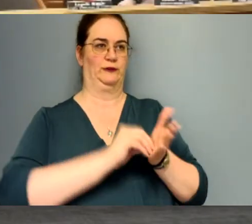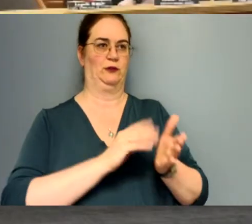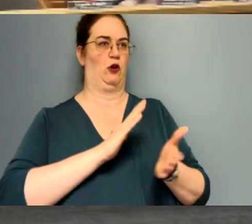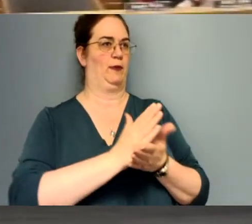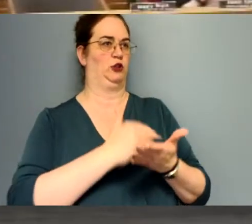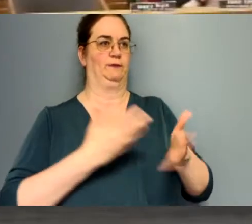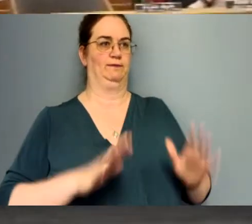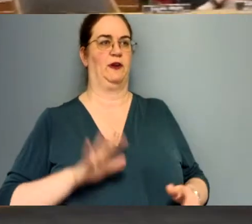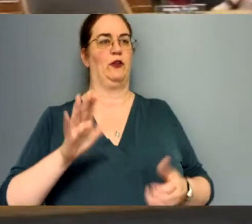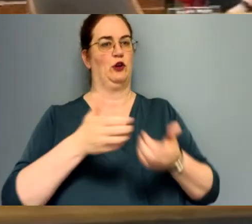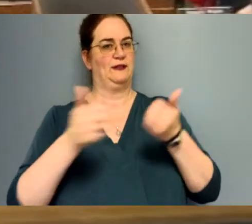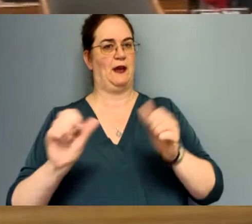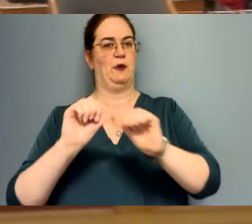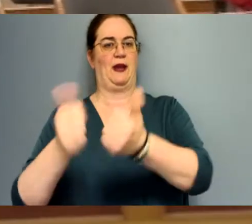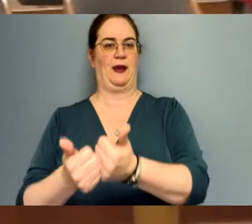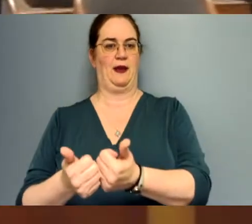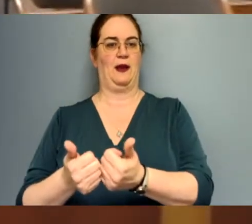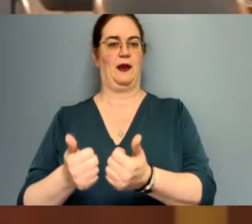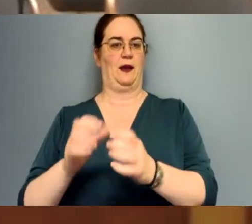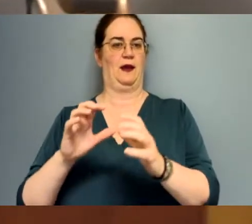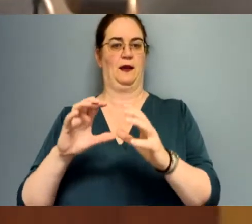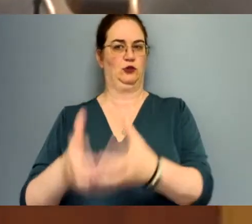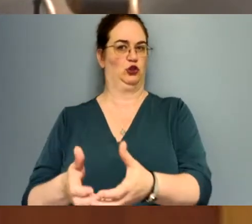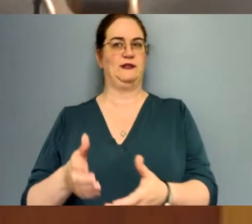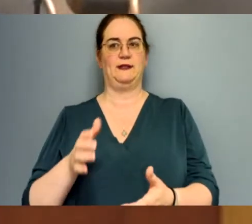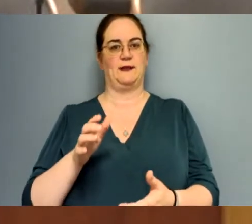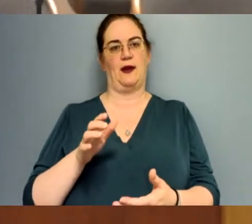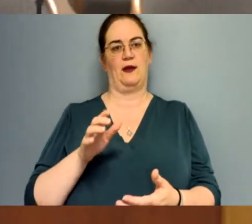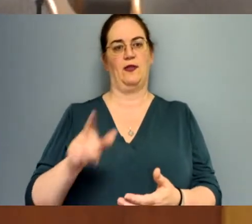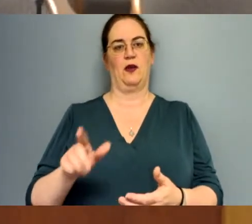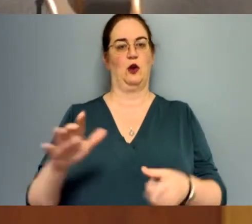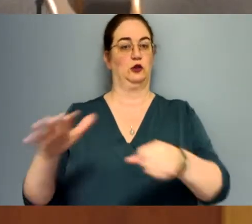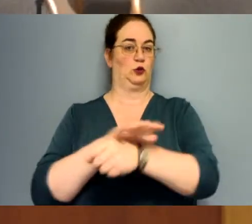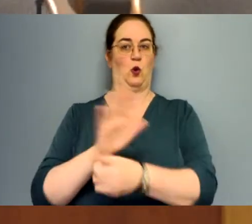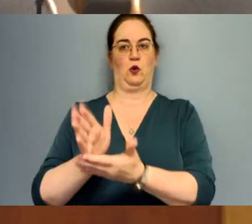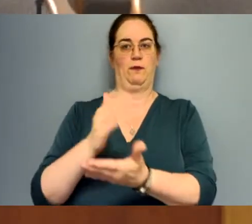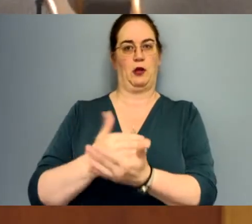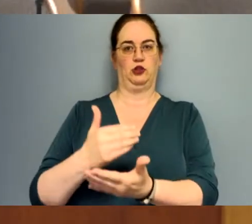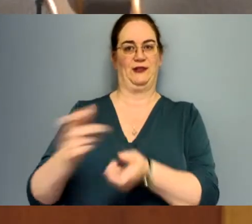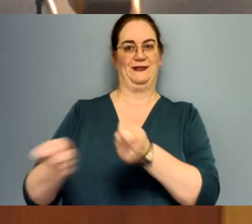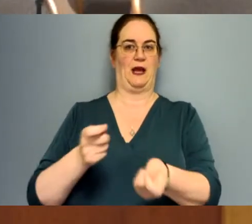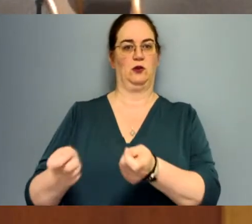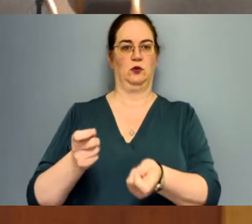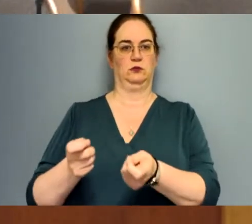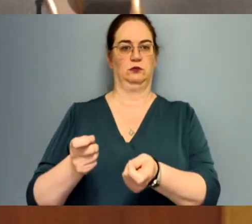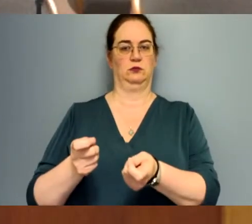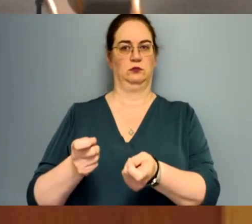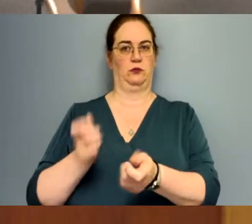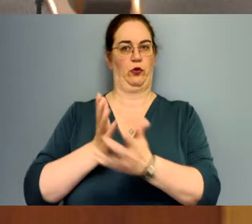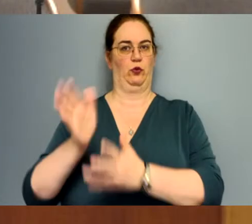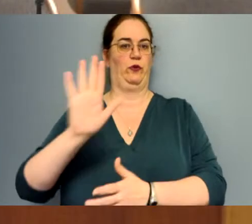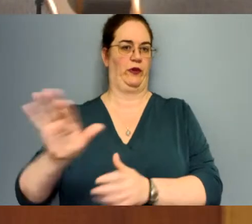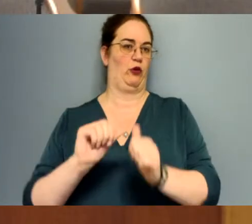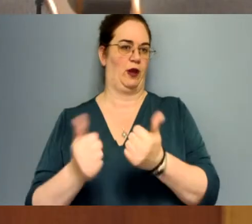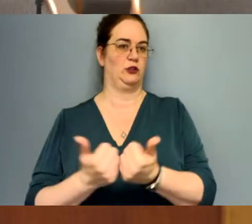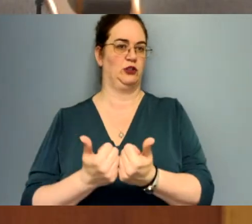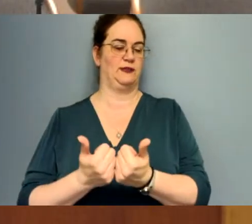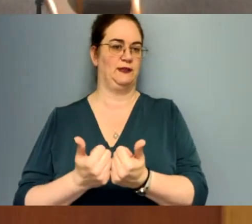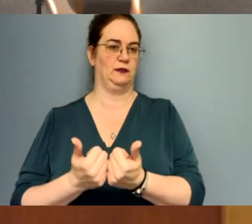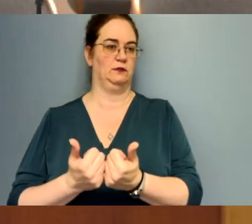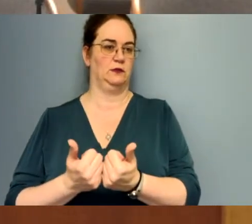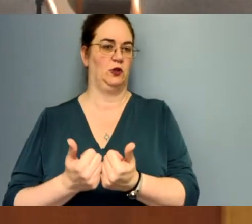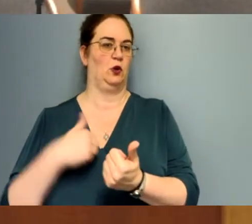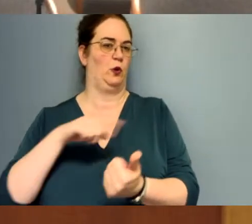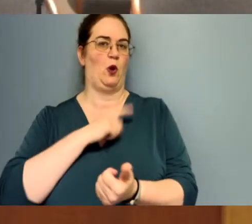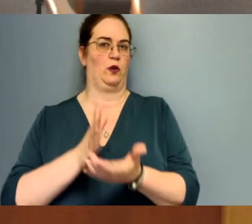They're separate entities and agencies, and their total budget is handled through their agency. Right. We